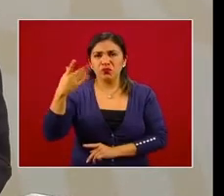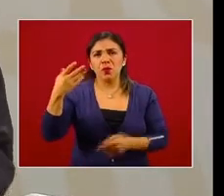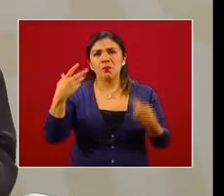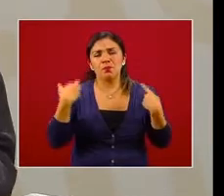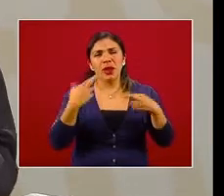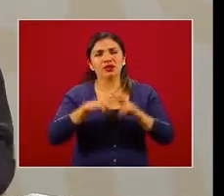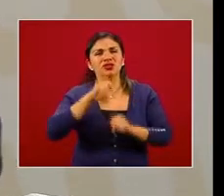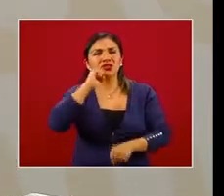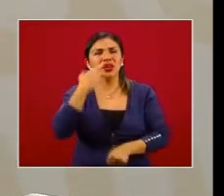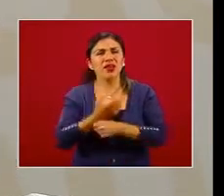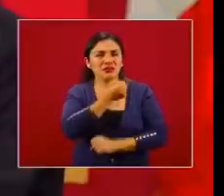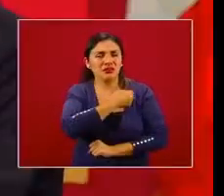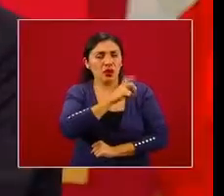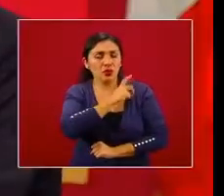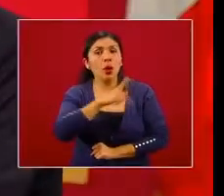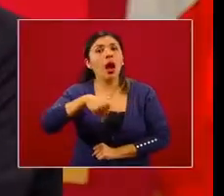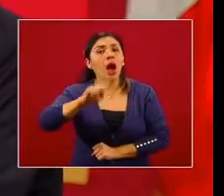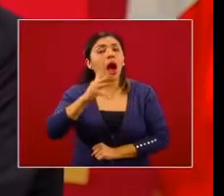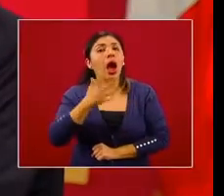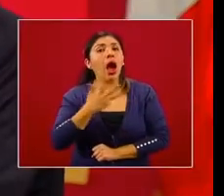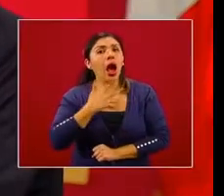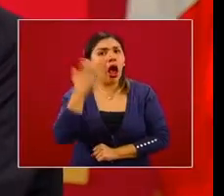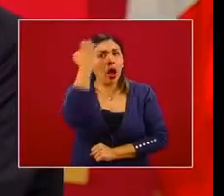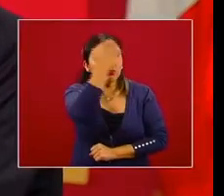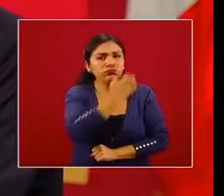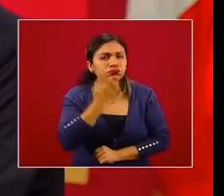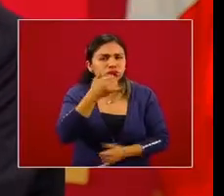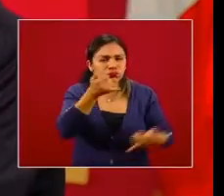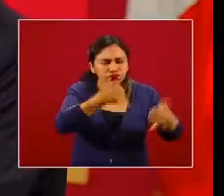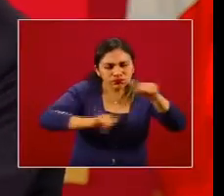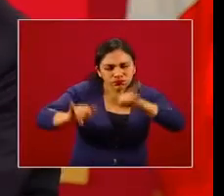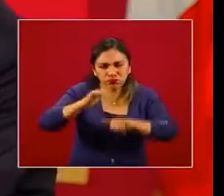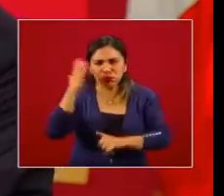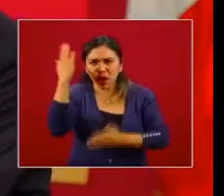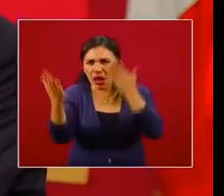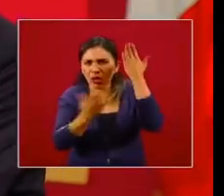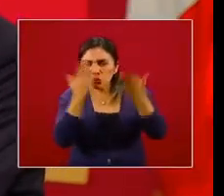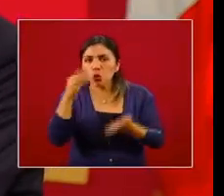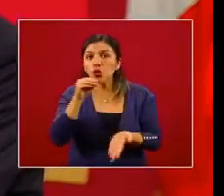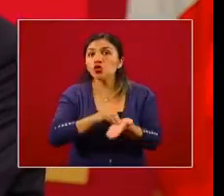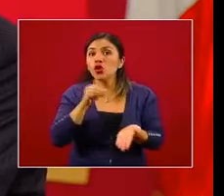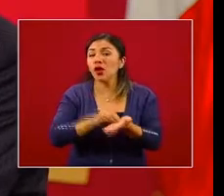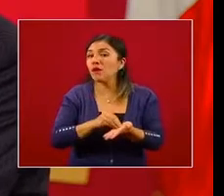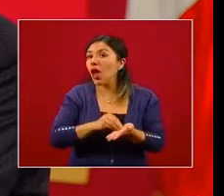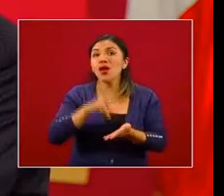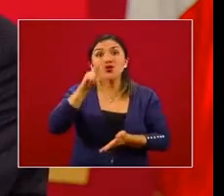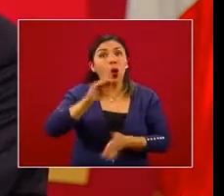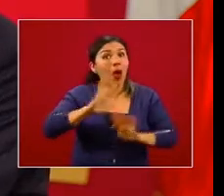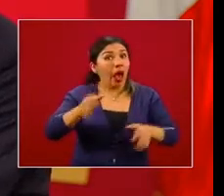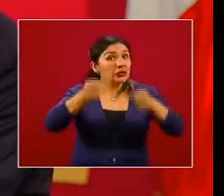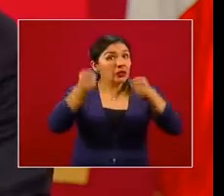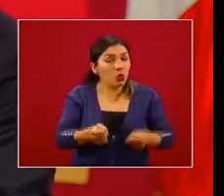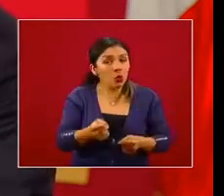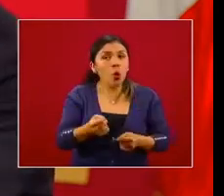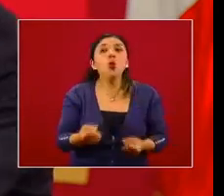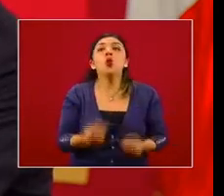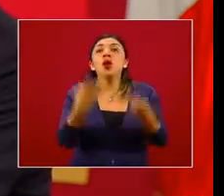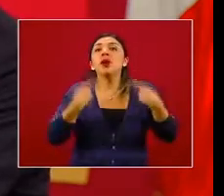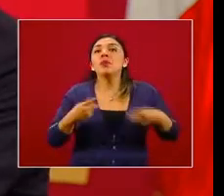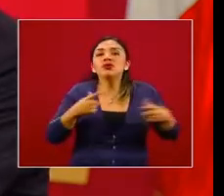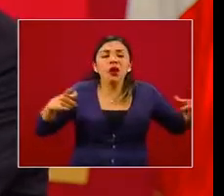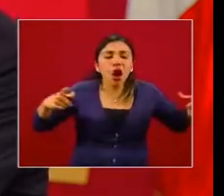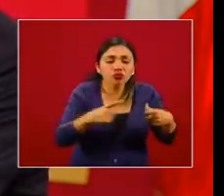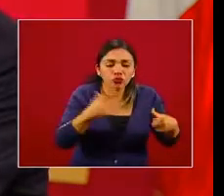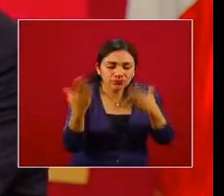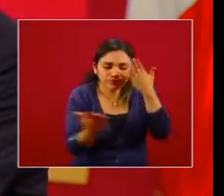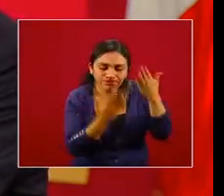be. The health minister mentioned that. There are some preliminary results from the clinical trials, but they